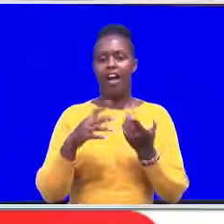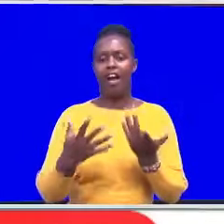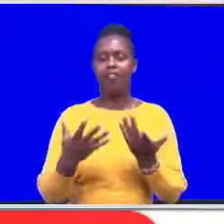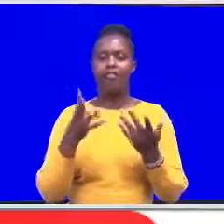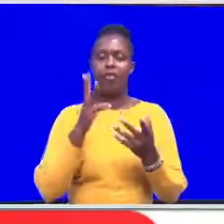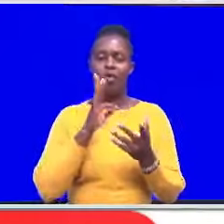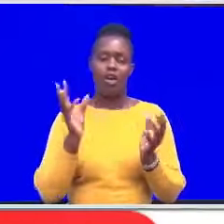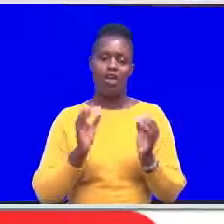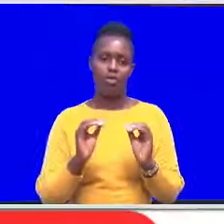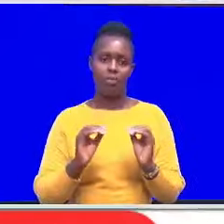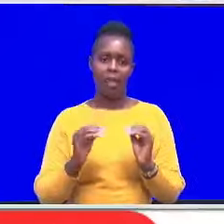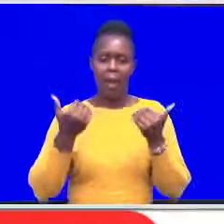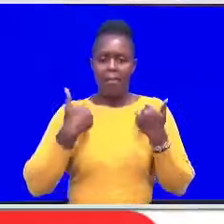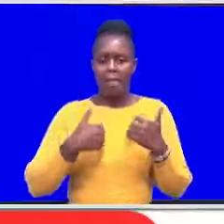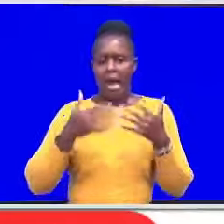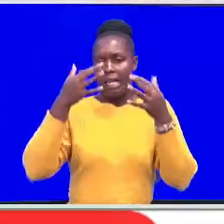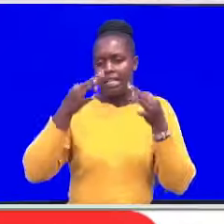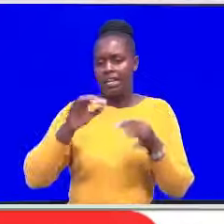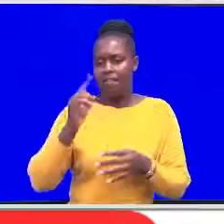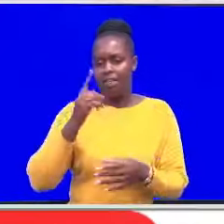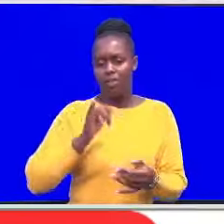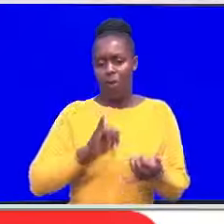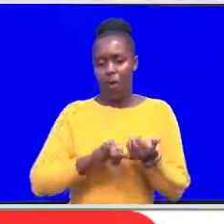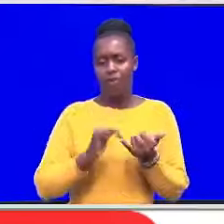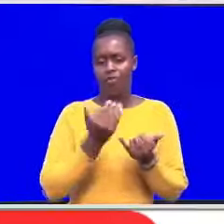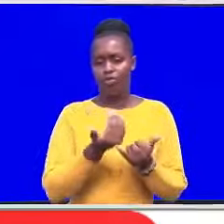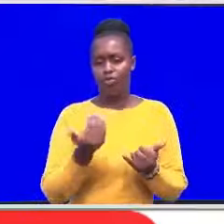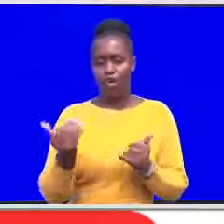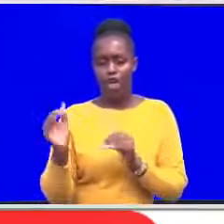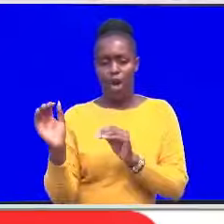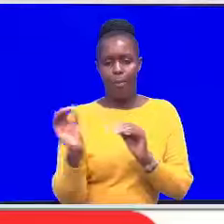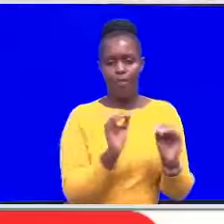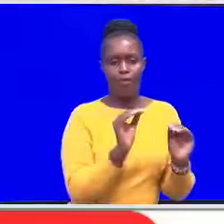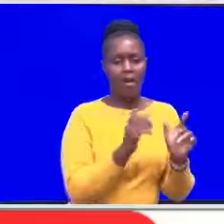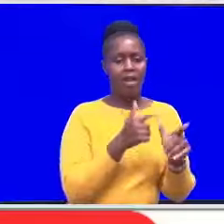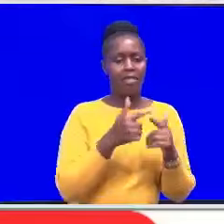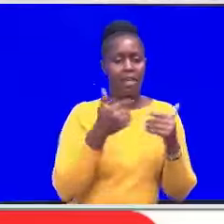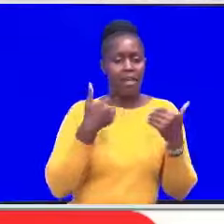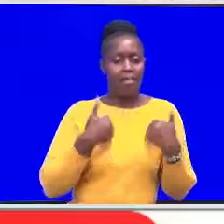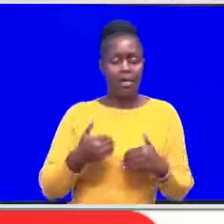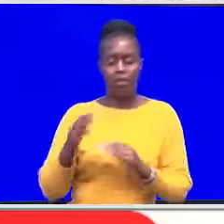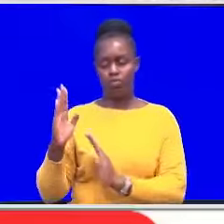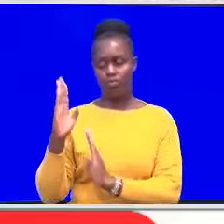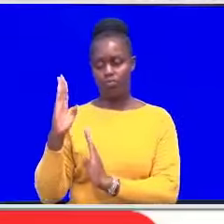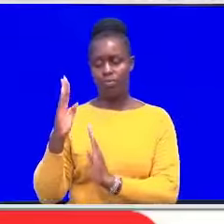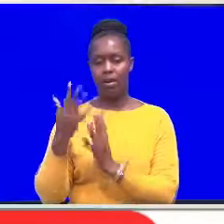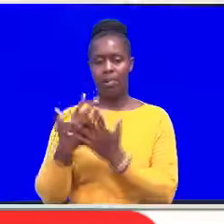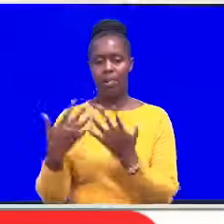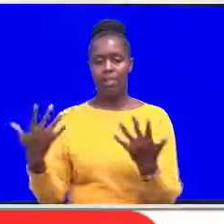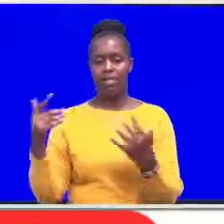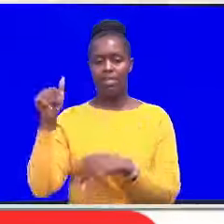na mama. Ndio sasa mimi nishughulike na kukaa huko.